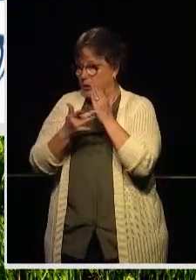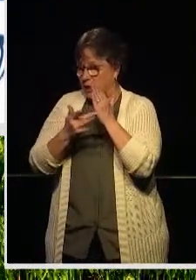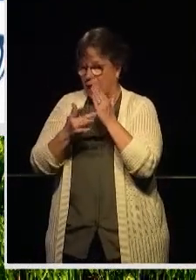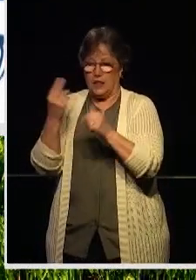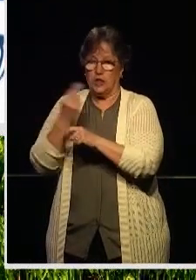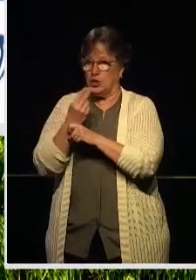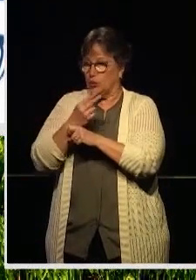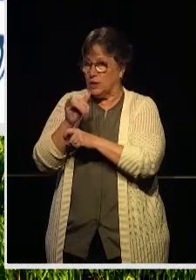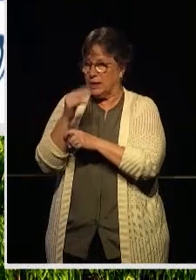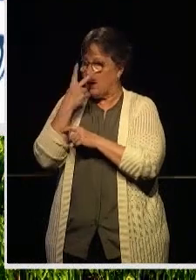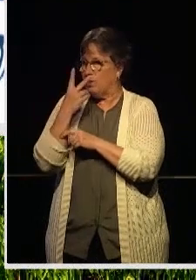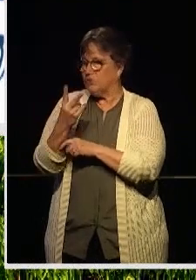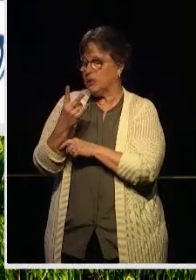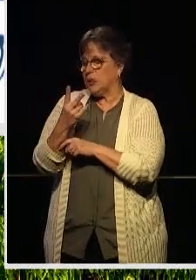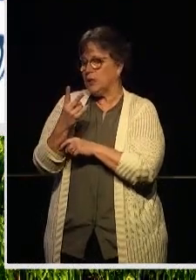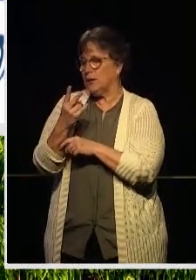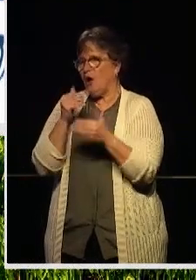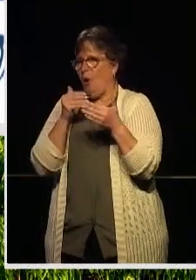seen almost